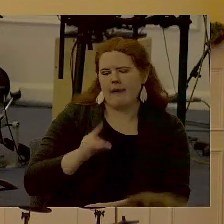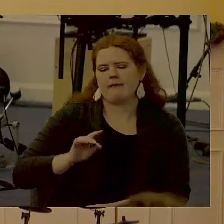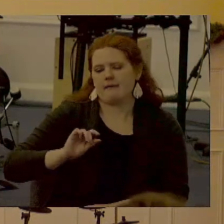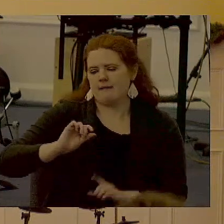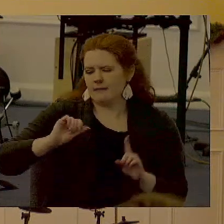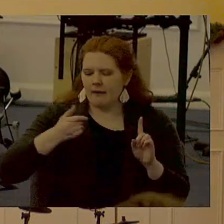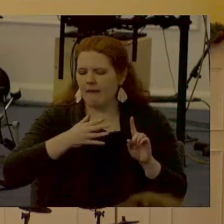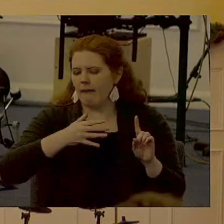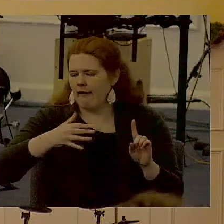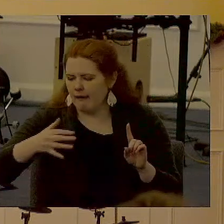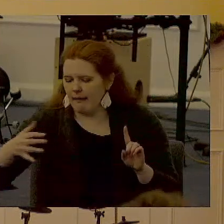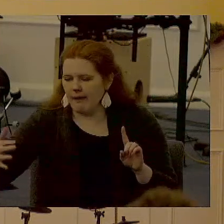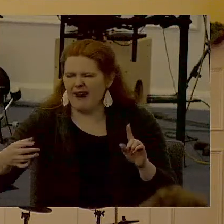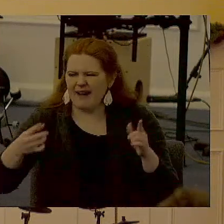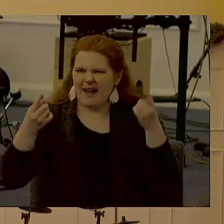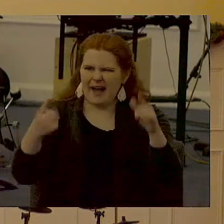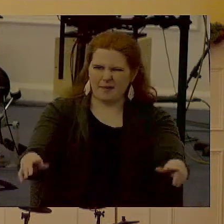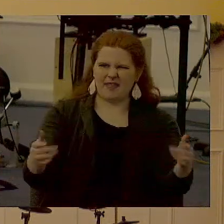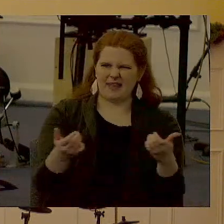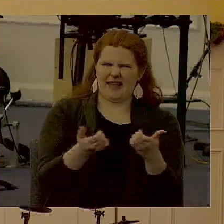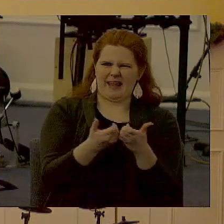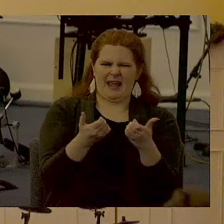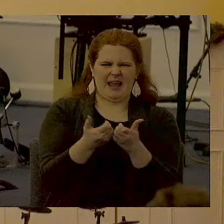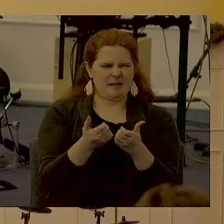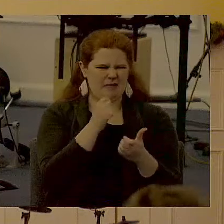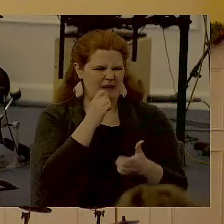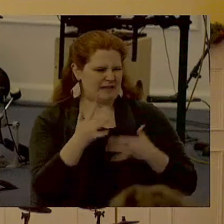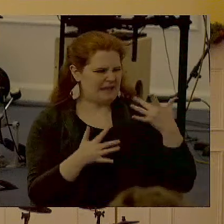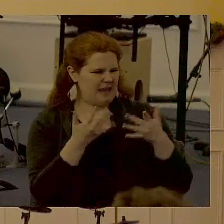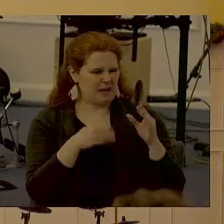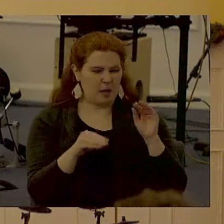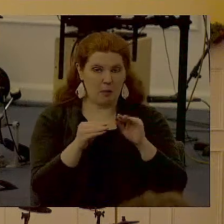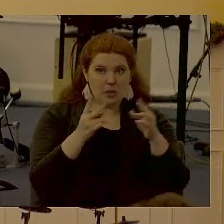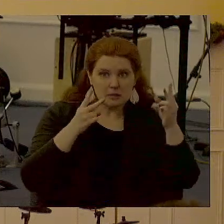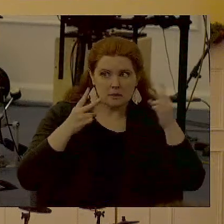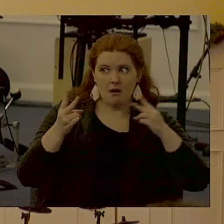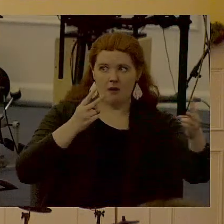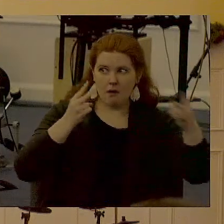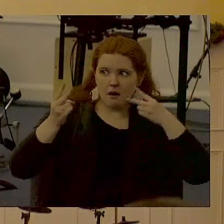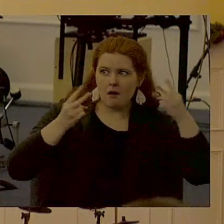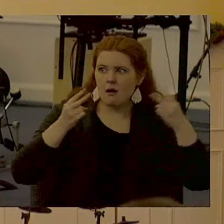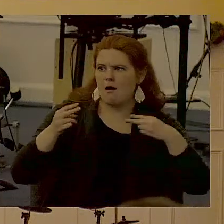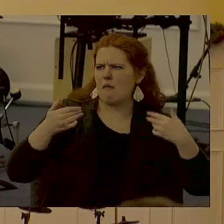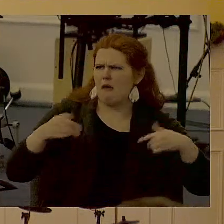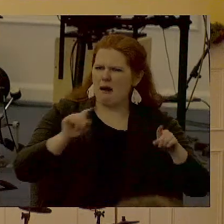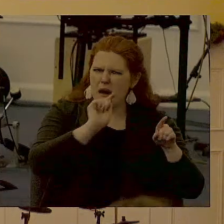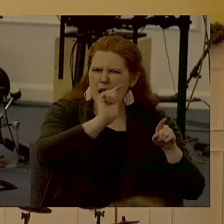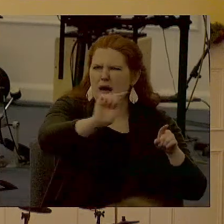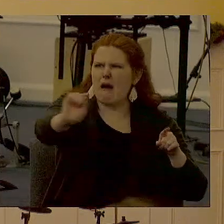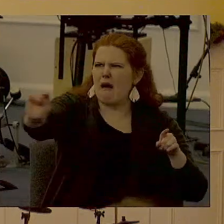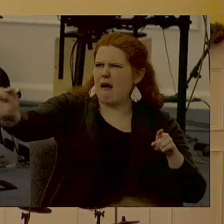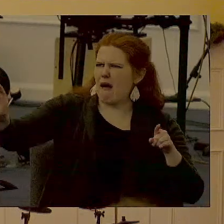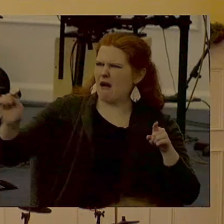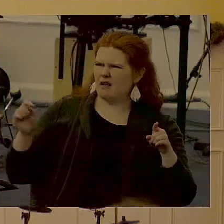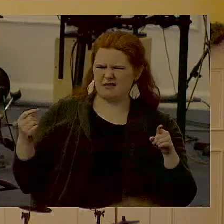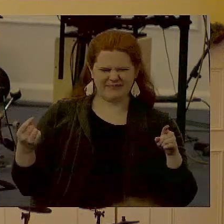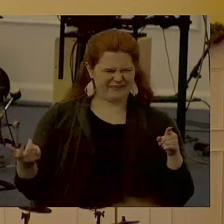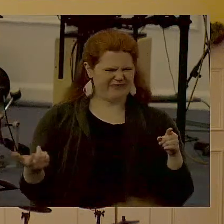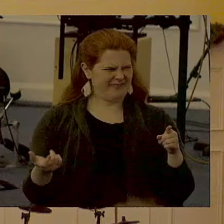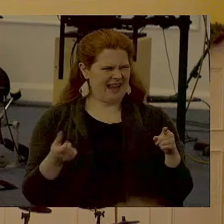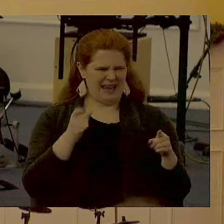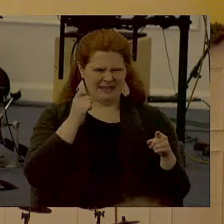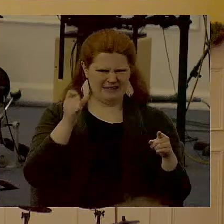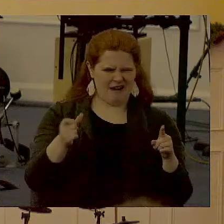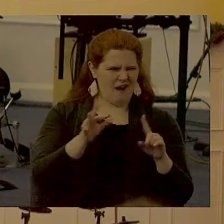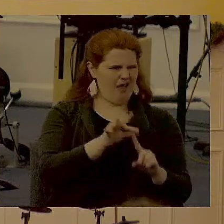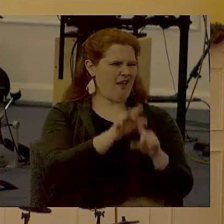10, to the point where the game kind of lost its excitement, that we saw so many of those cars on the road that we were just like, it's not really exotic